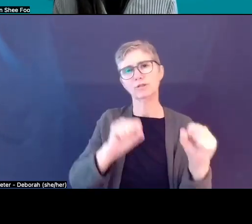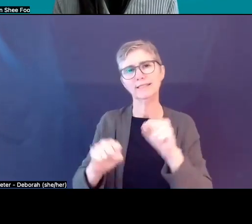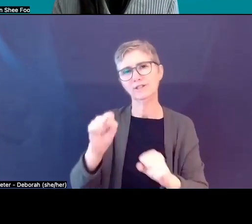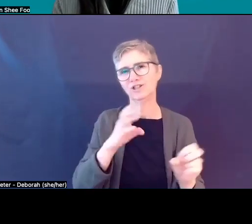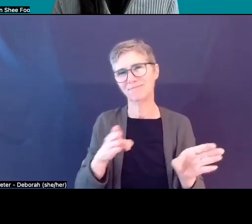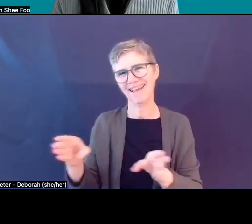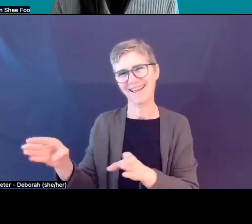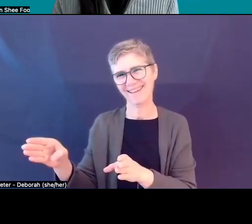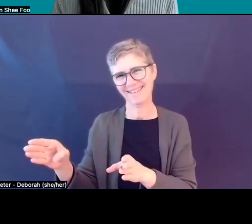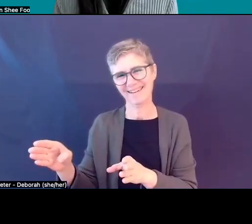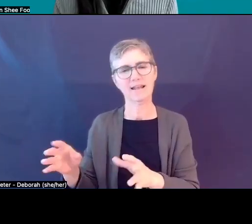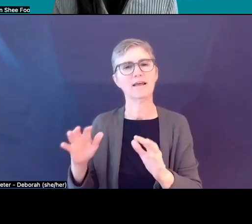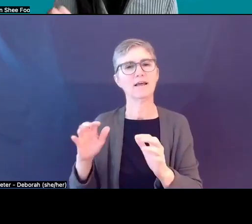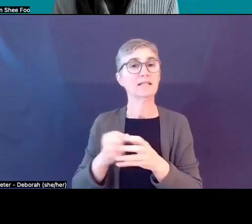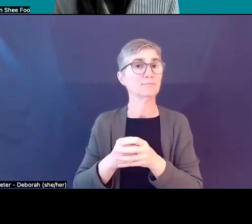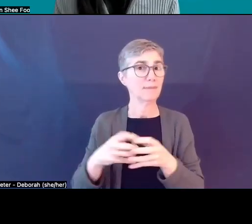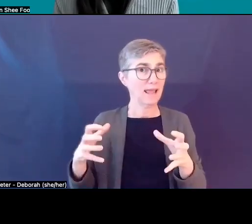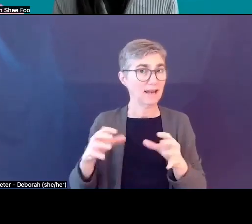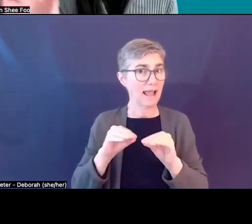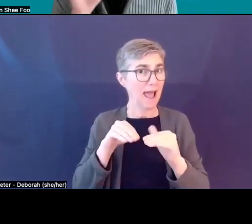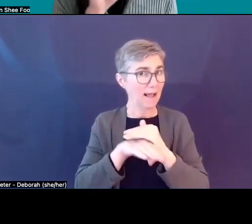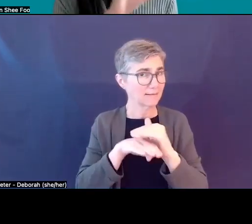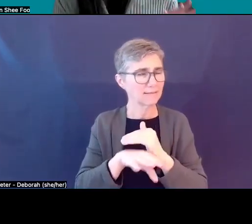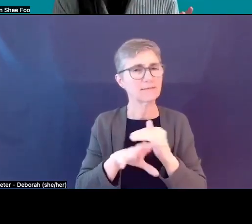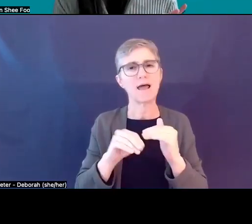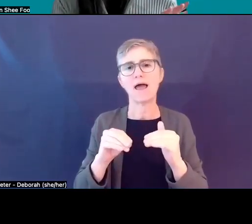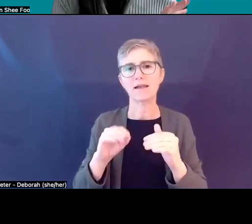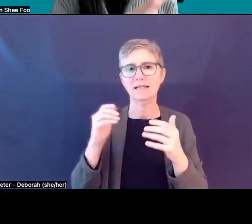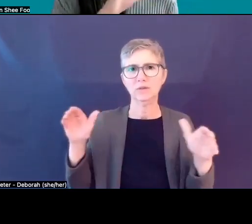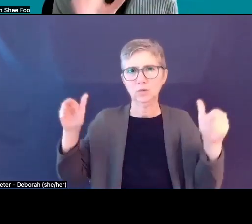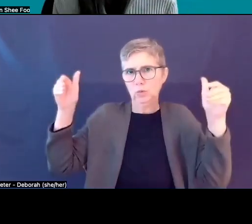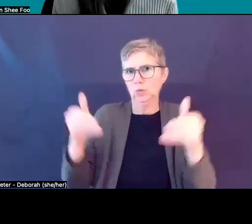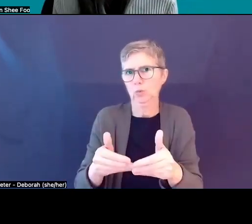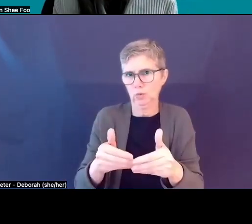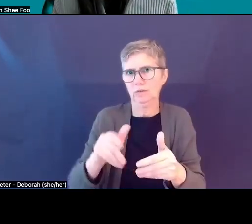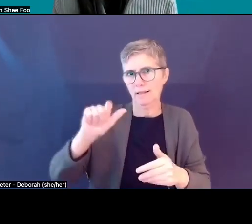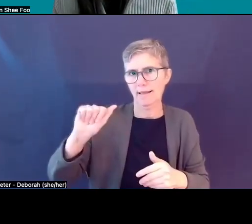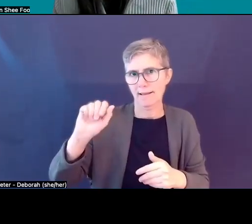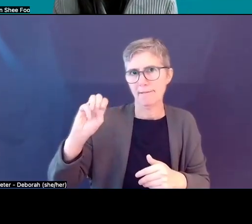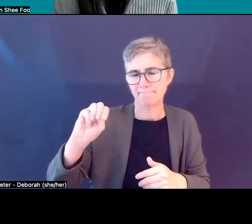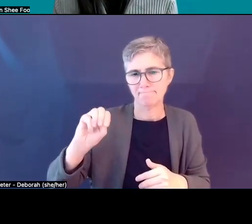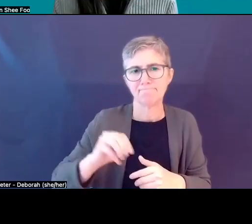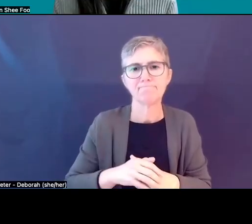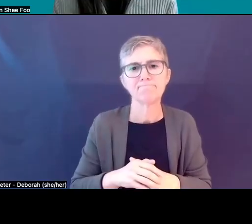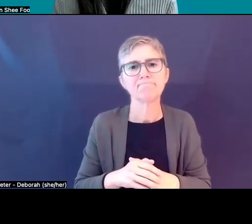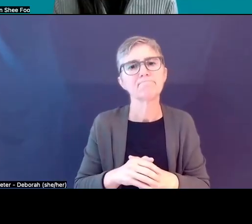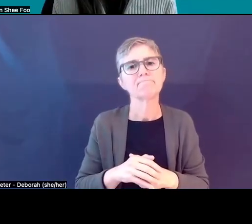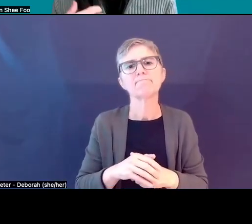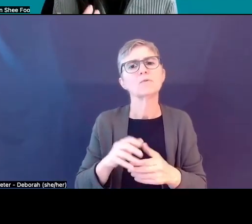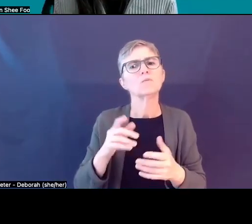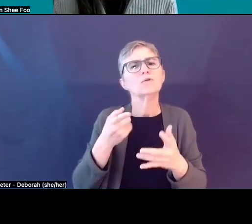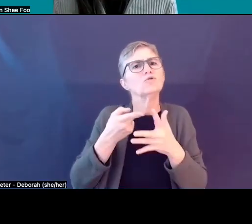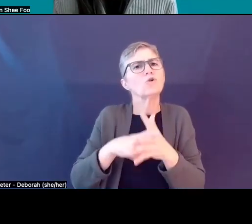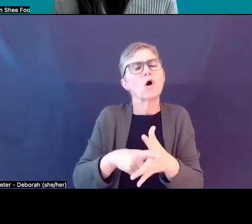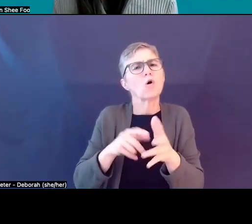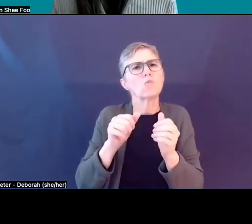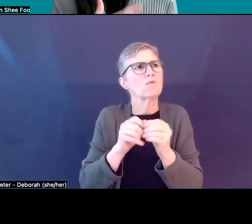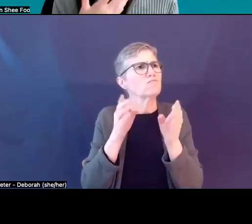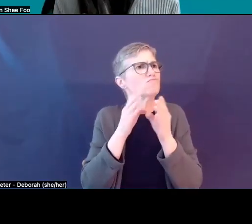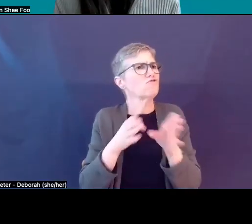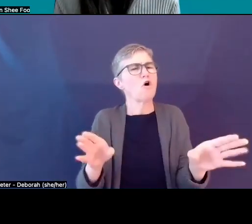these long-acting medications. And to do so, we are starting with a comprehensive landscape analysis that